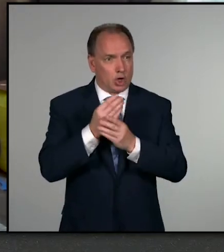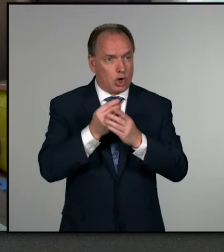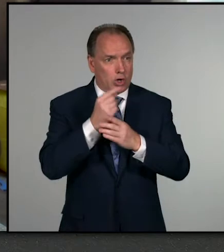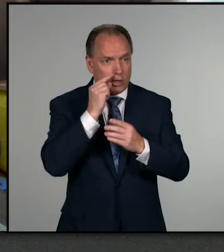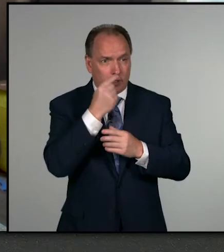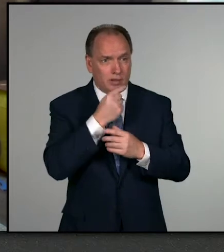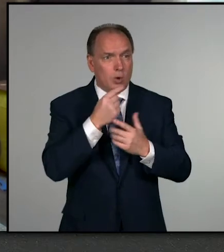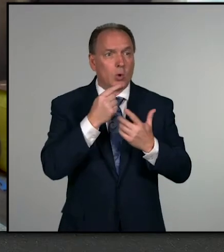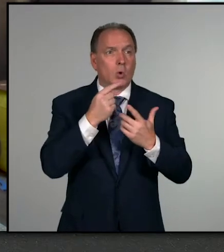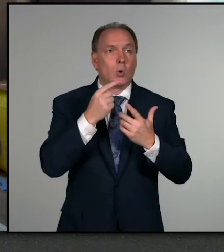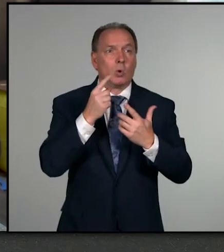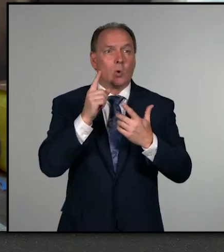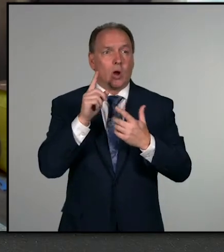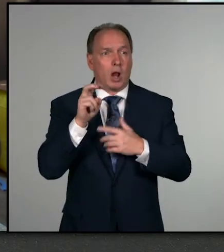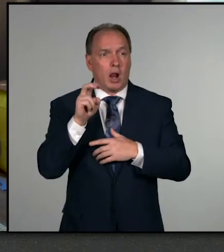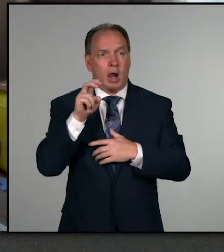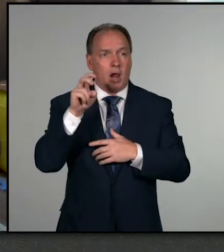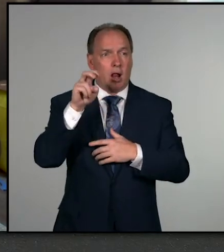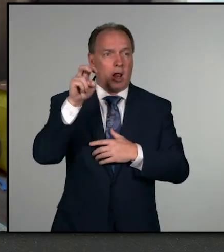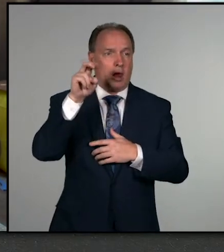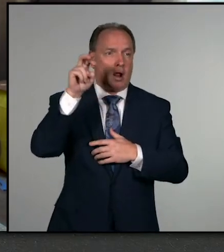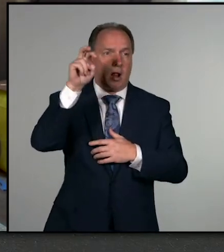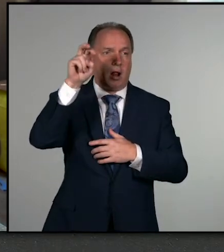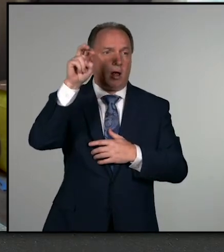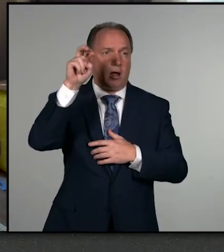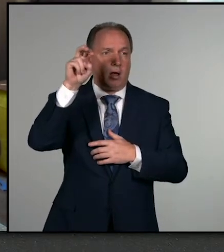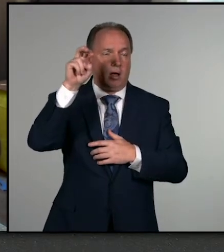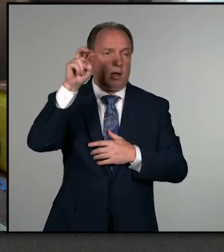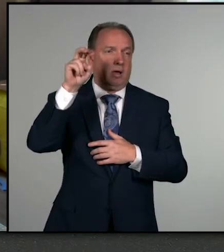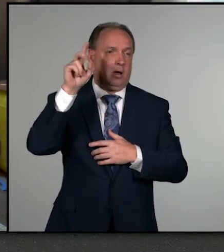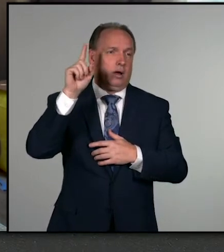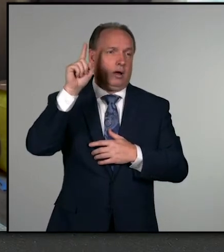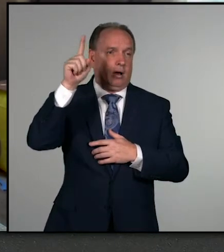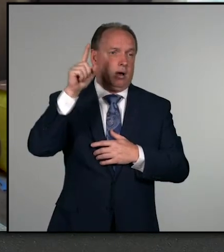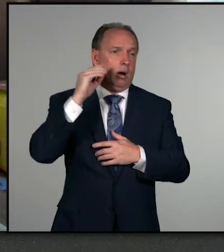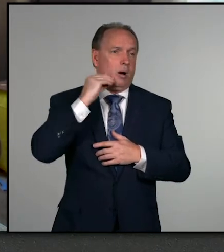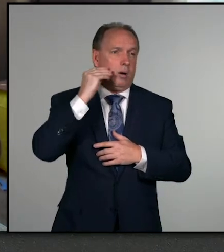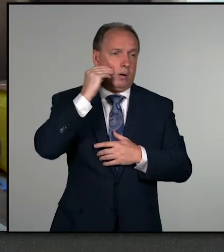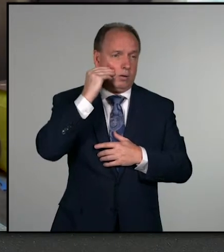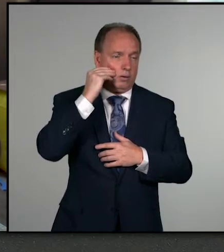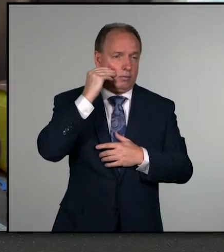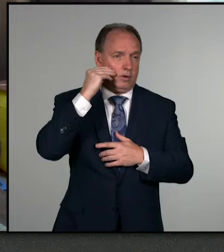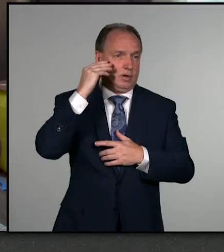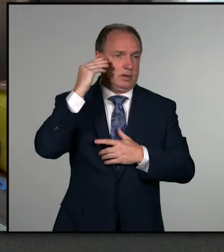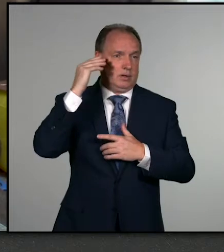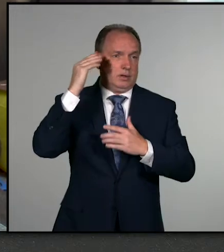Garden going up the stairs, stopping at each floor.